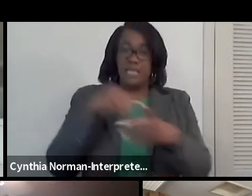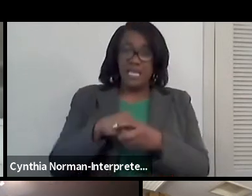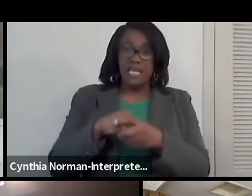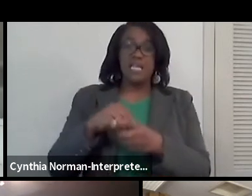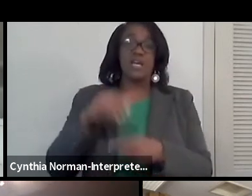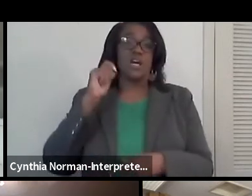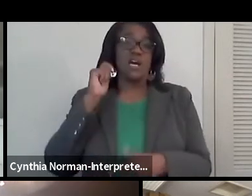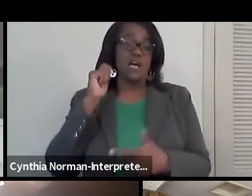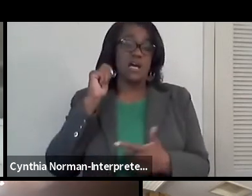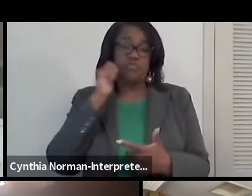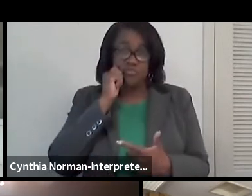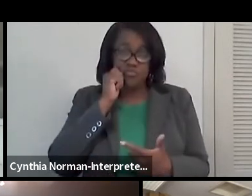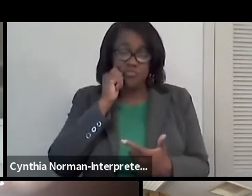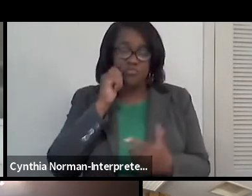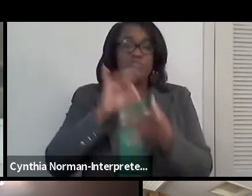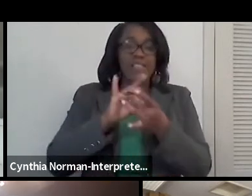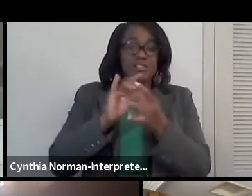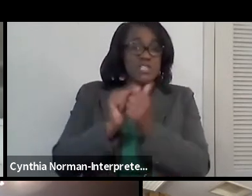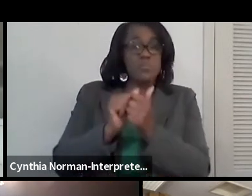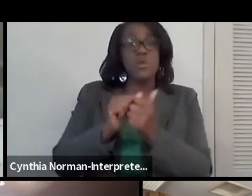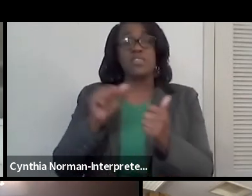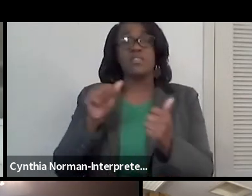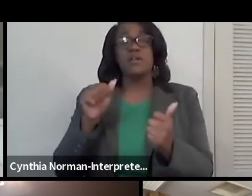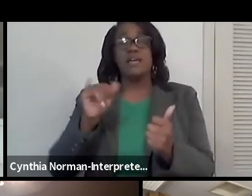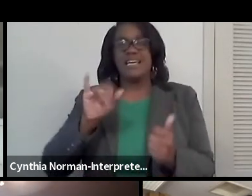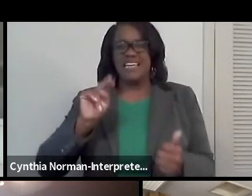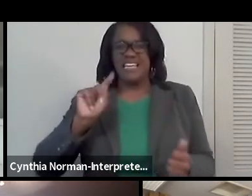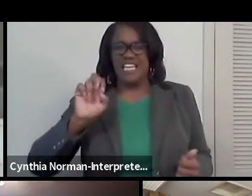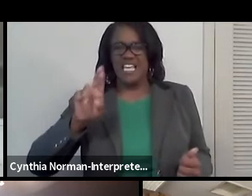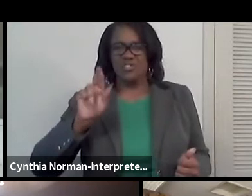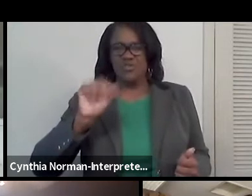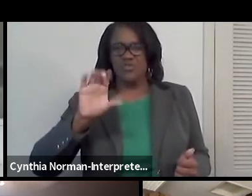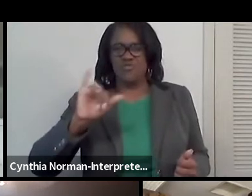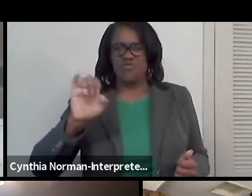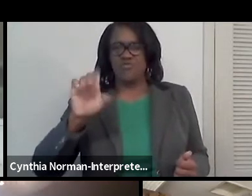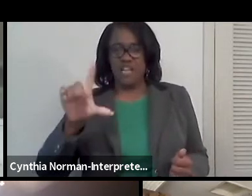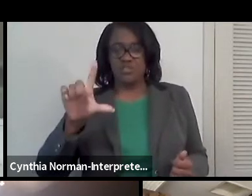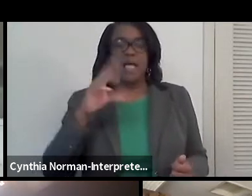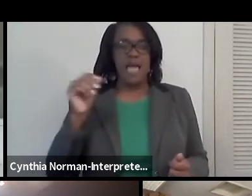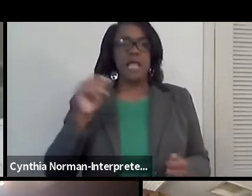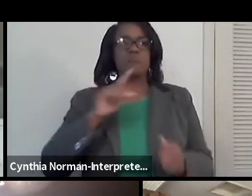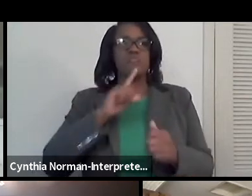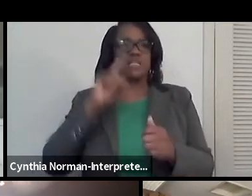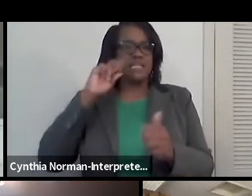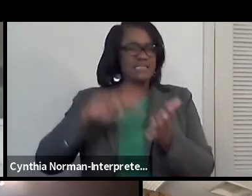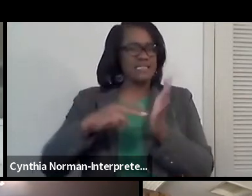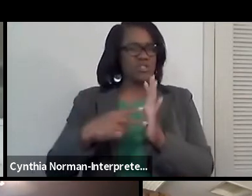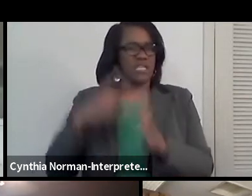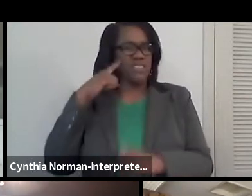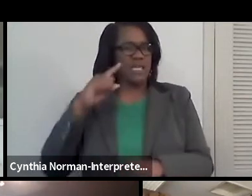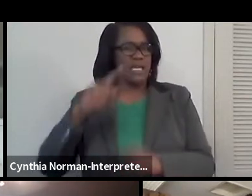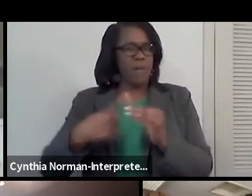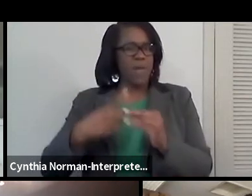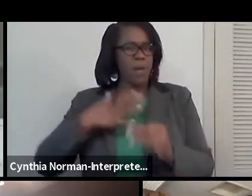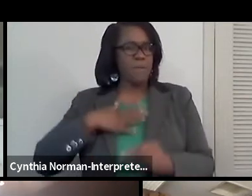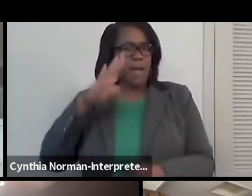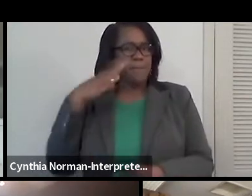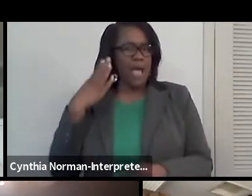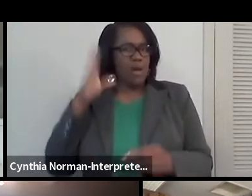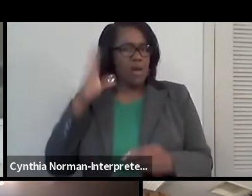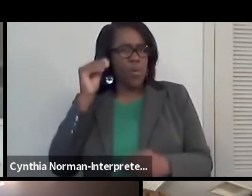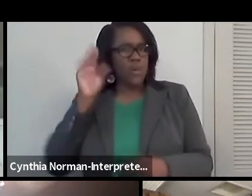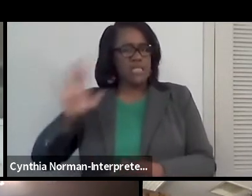have a two-year-old and a four-year-old son, and am very intently thinking about my Black boys and their belonging